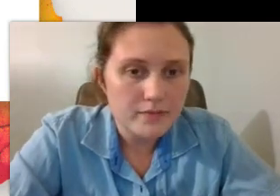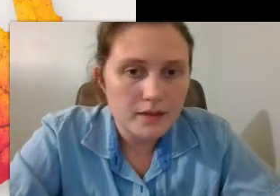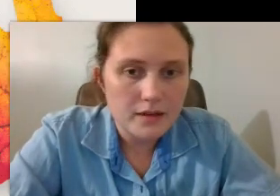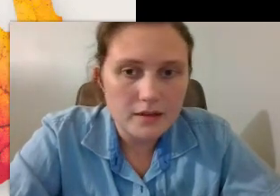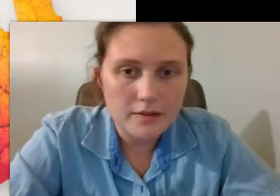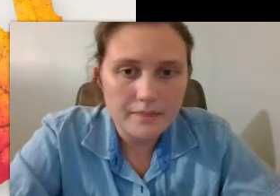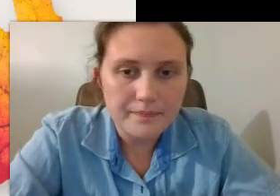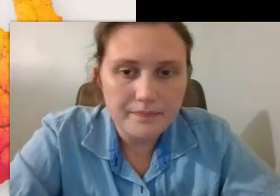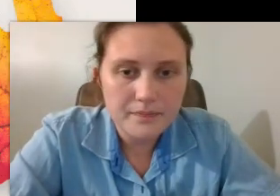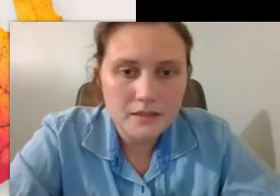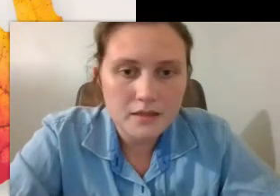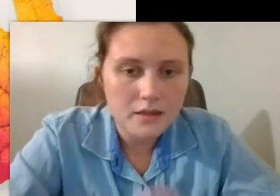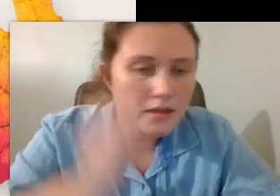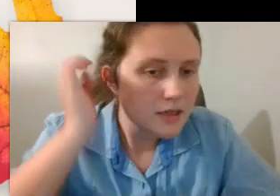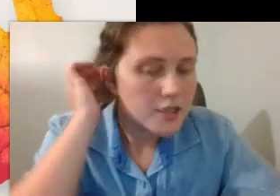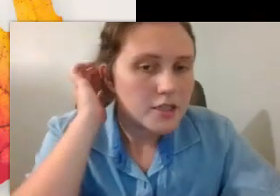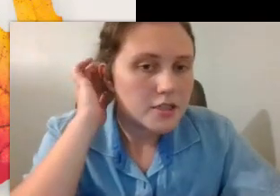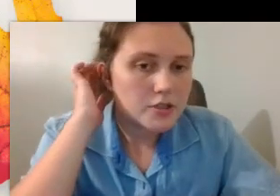stuff.